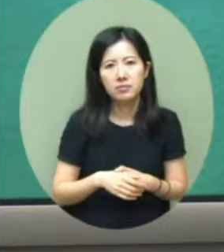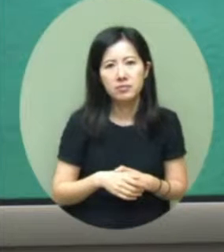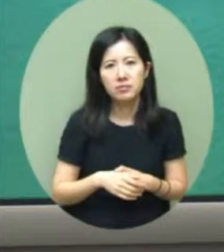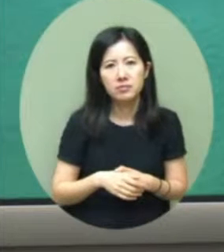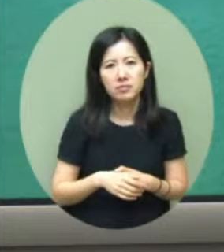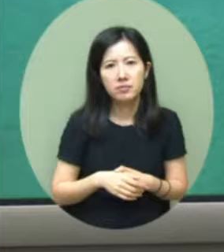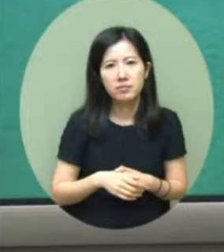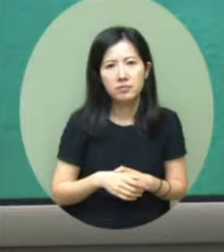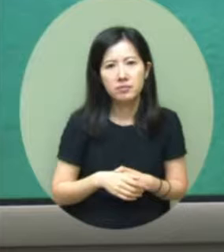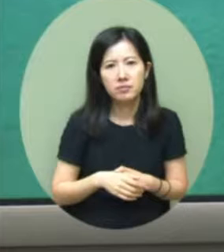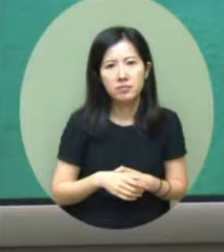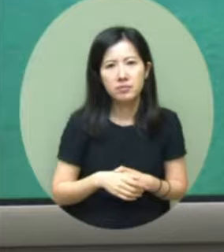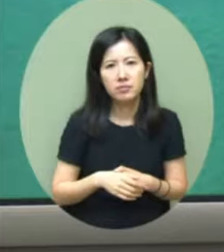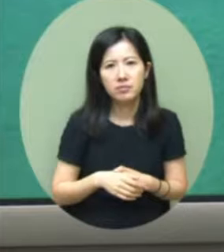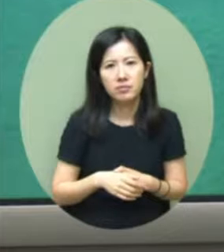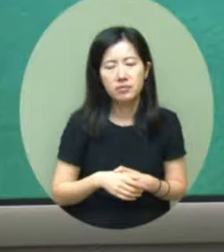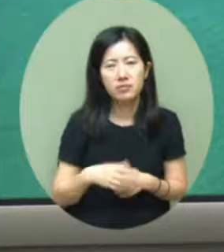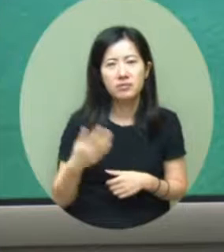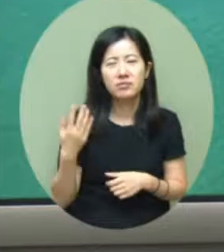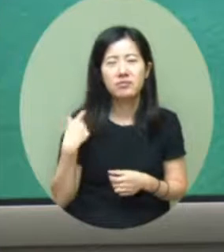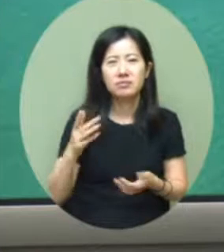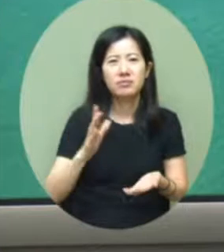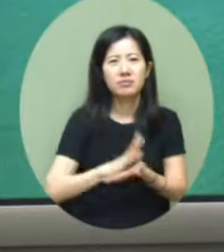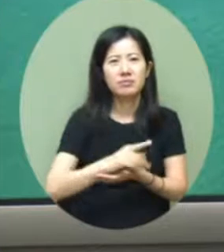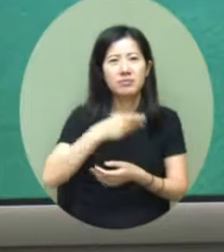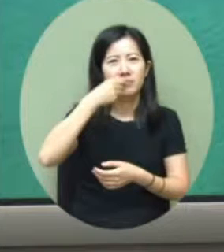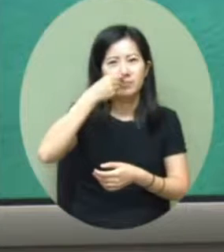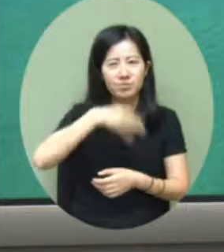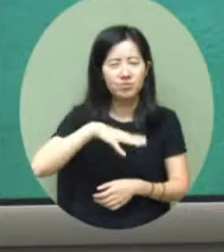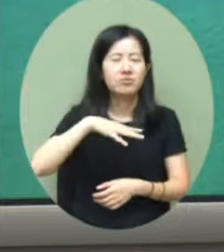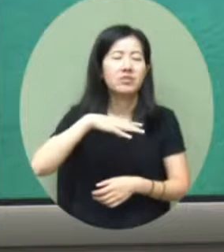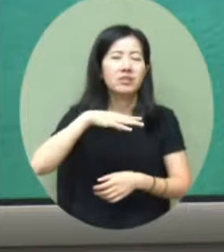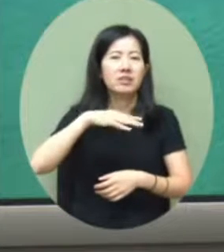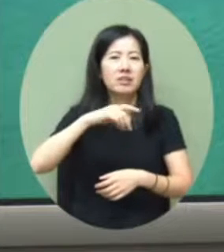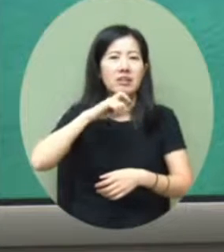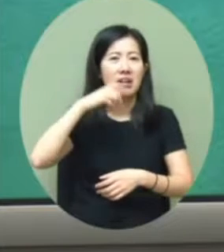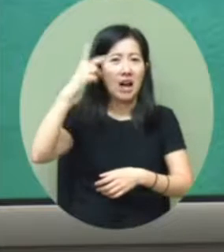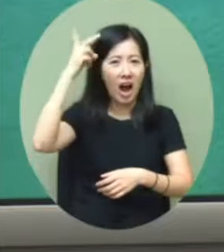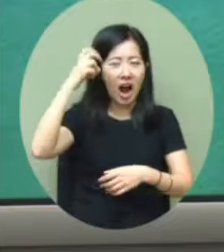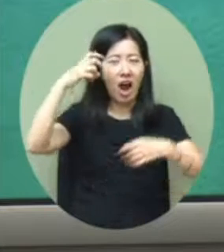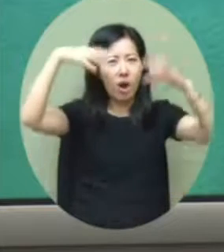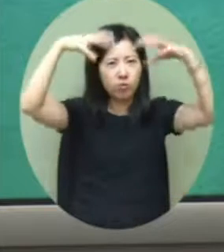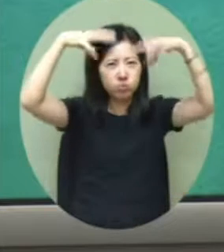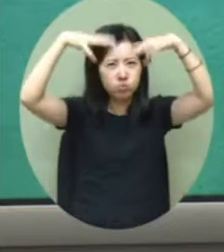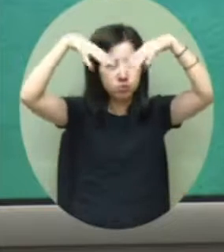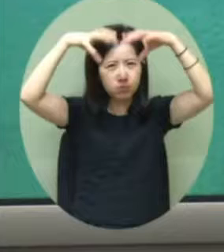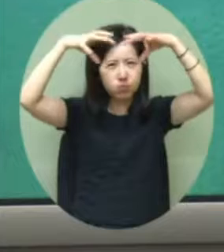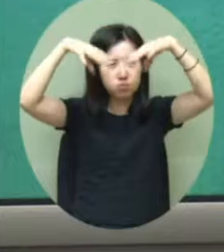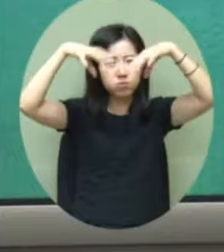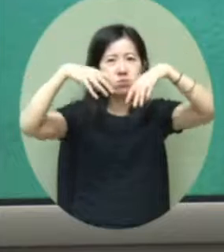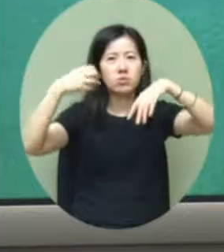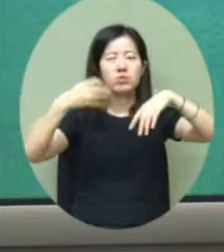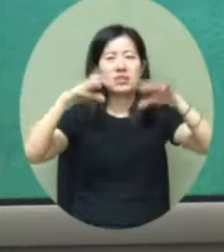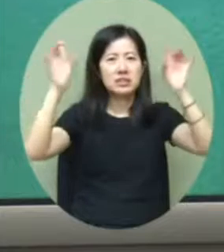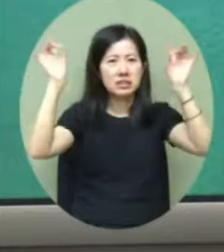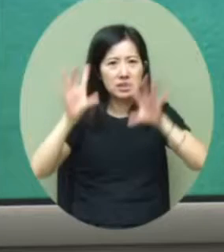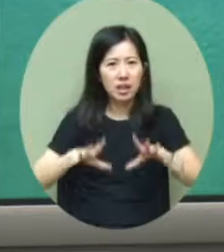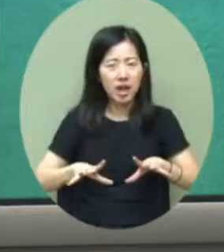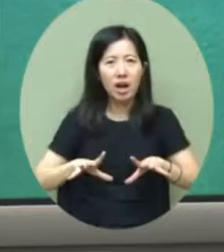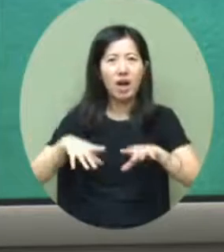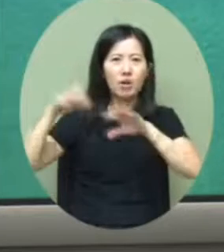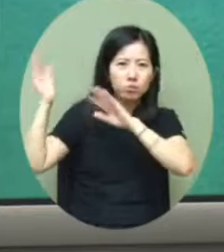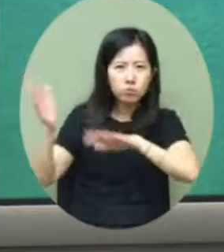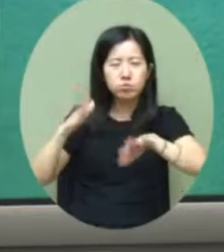heavy storms and also dark rains, there have been a lot of improved measures already being